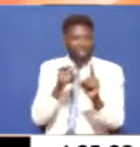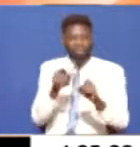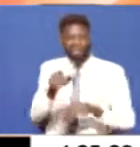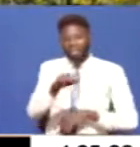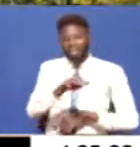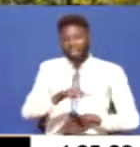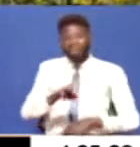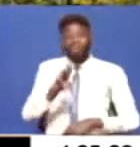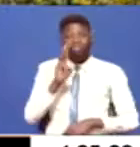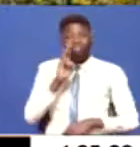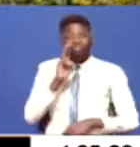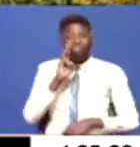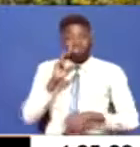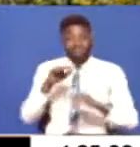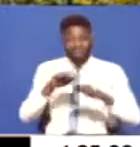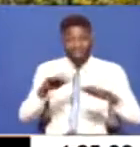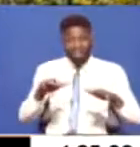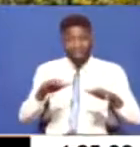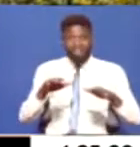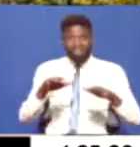people.